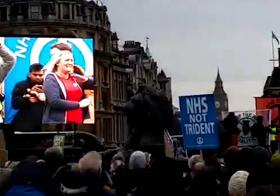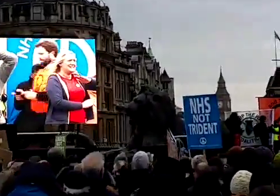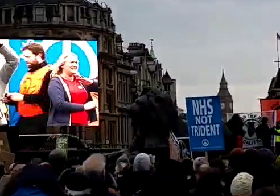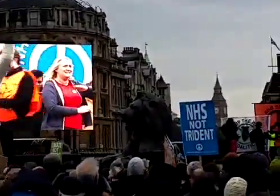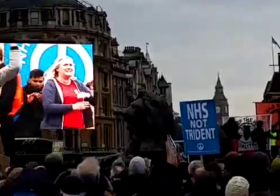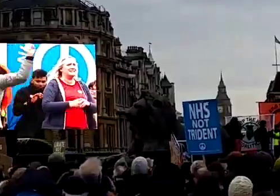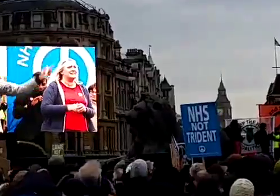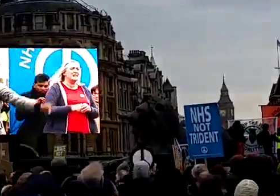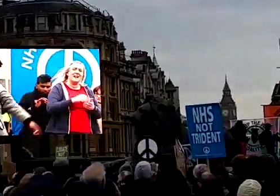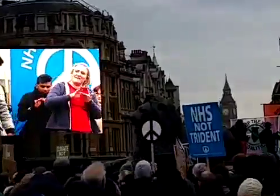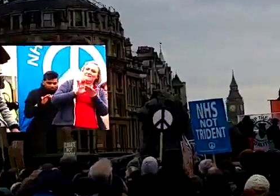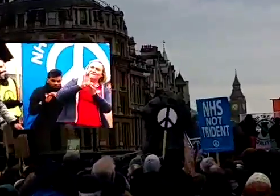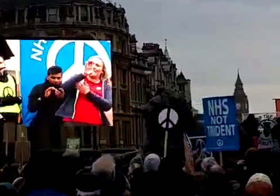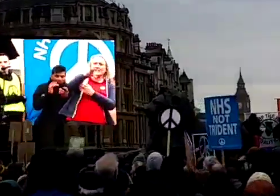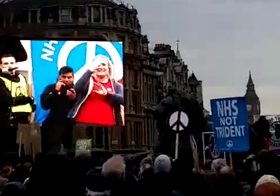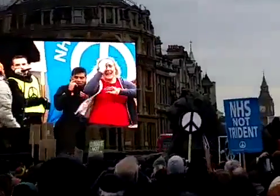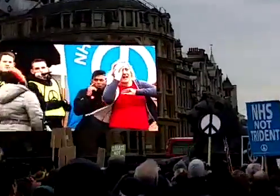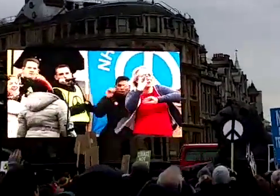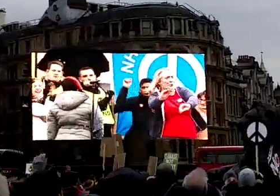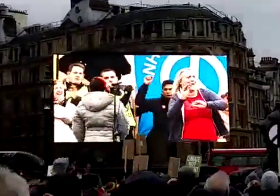our education!